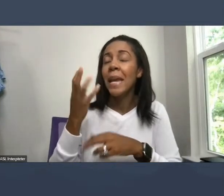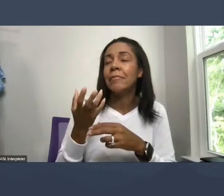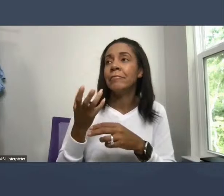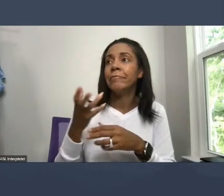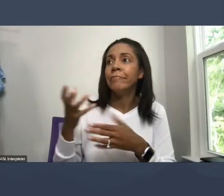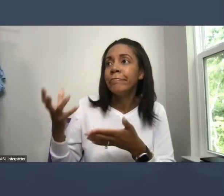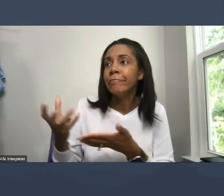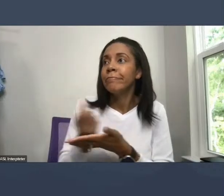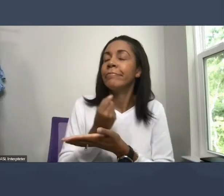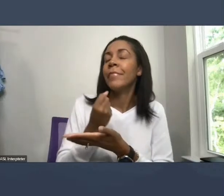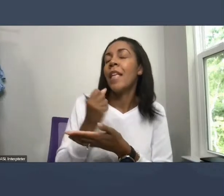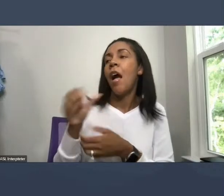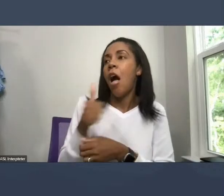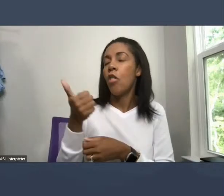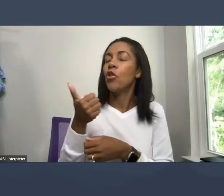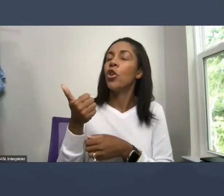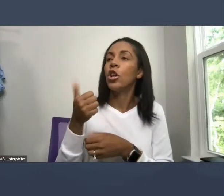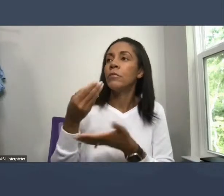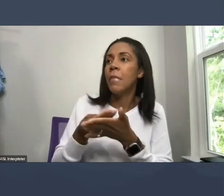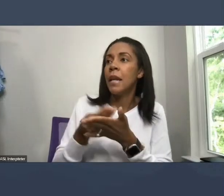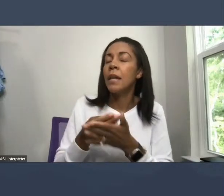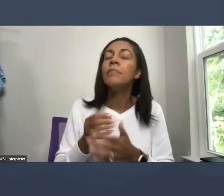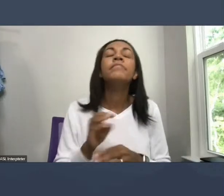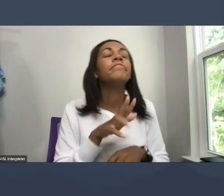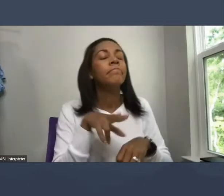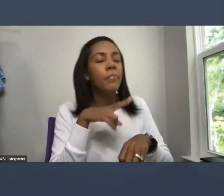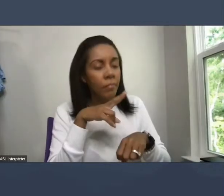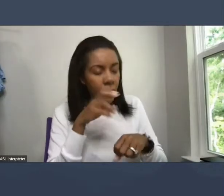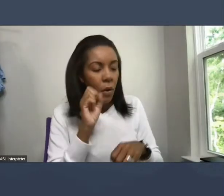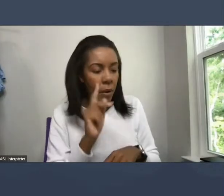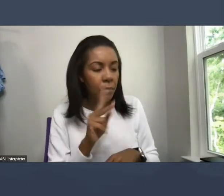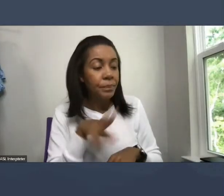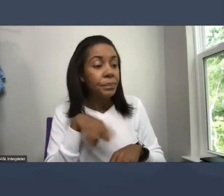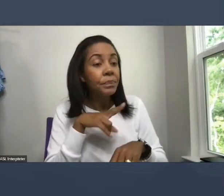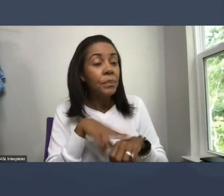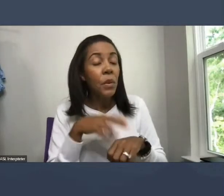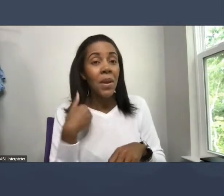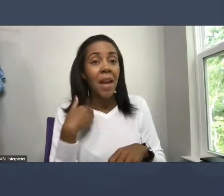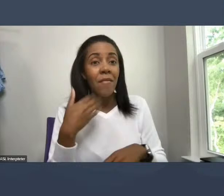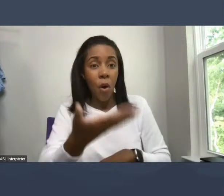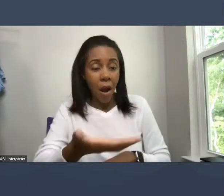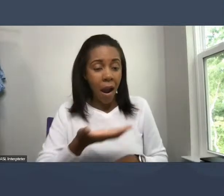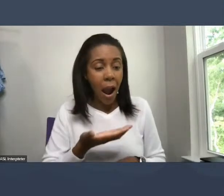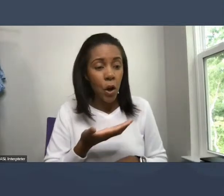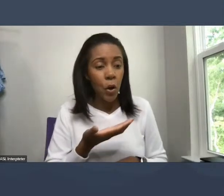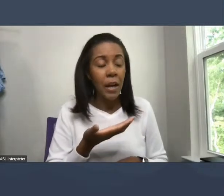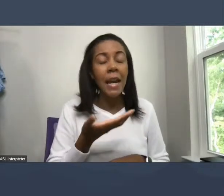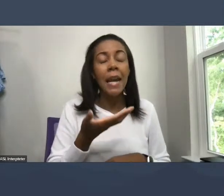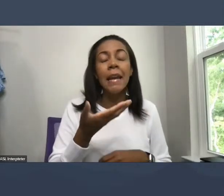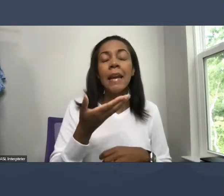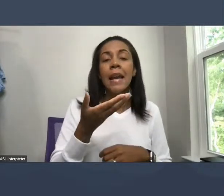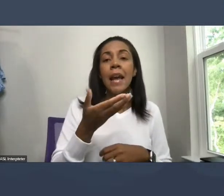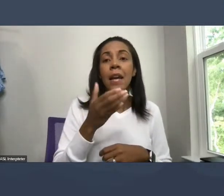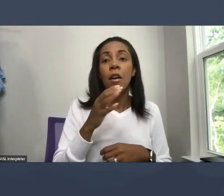money. Okay. And of course, we have our minority hiring, subcontracting policies in place, as you've stated earlier,